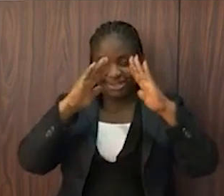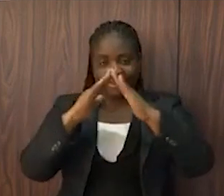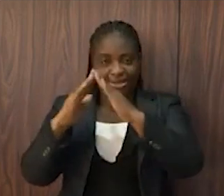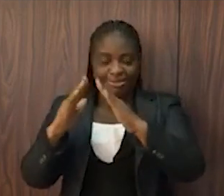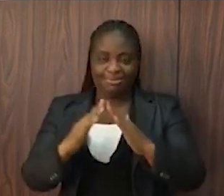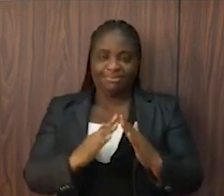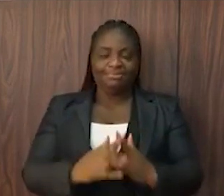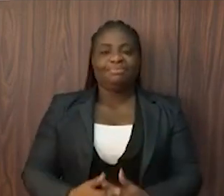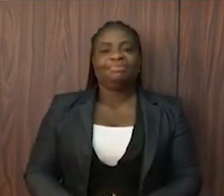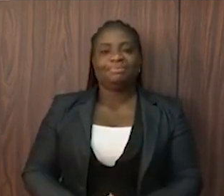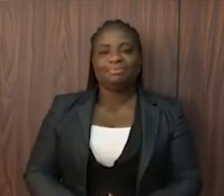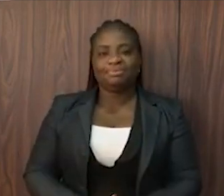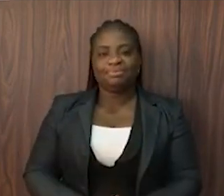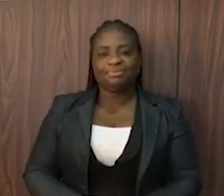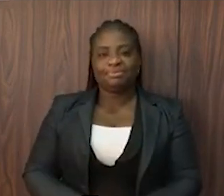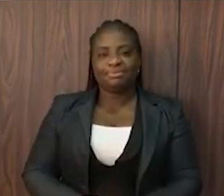nation's presidency.